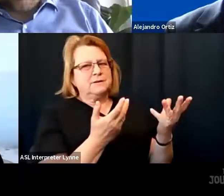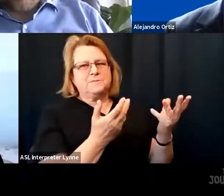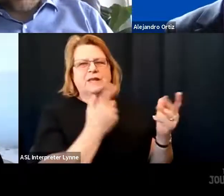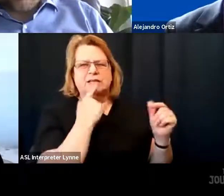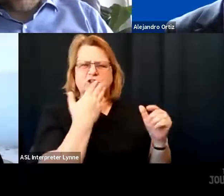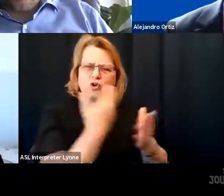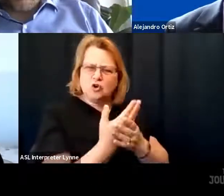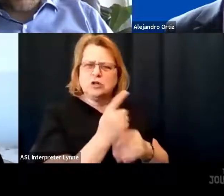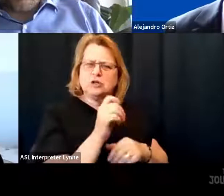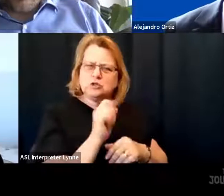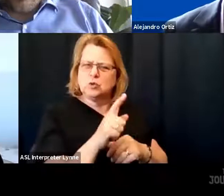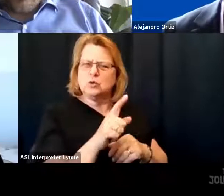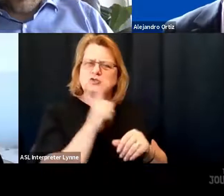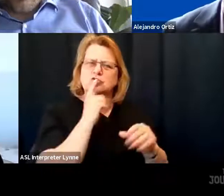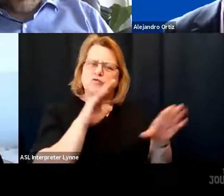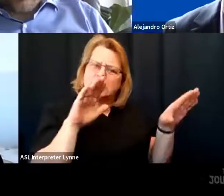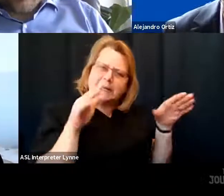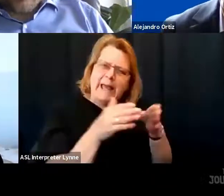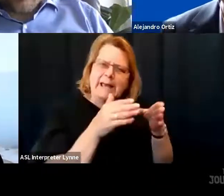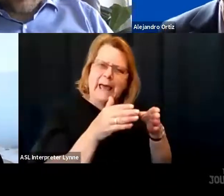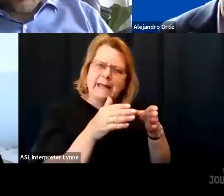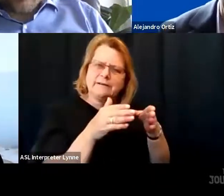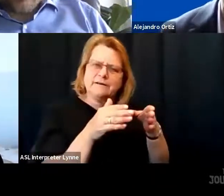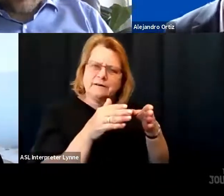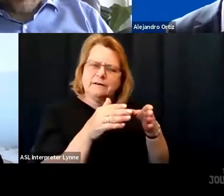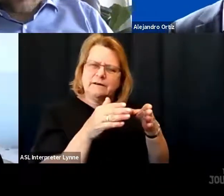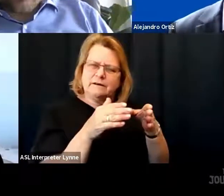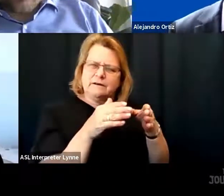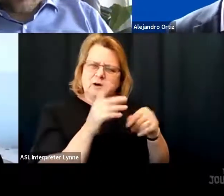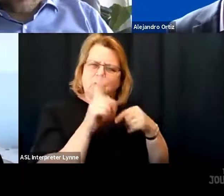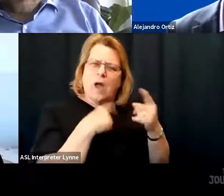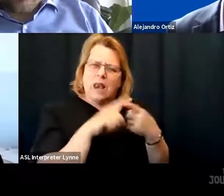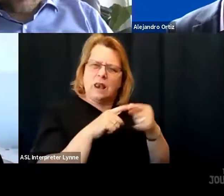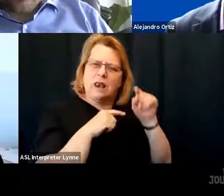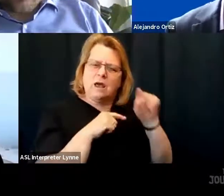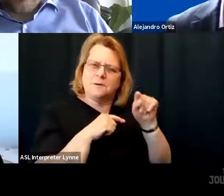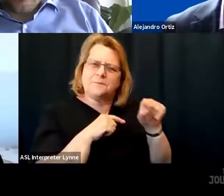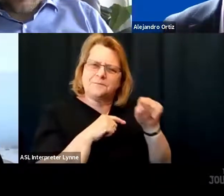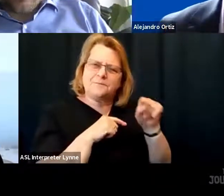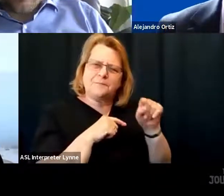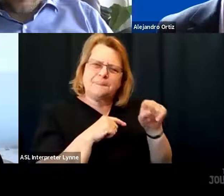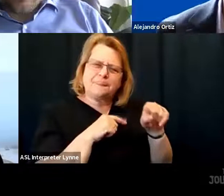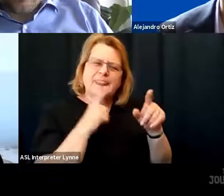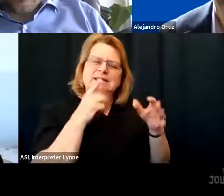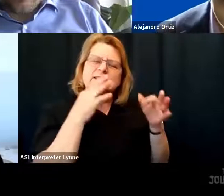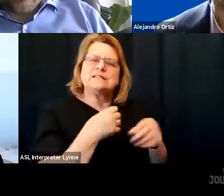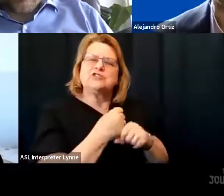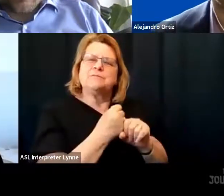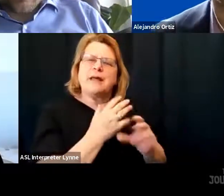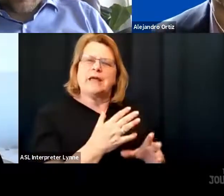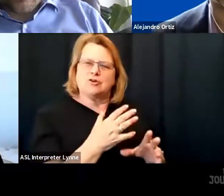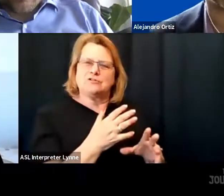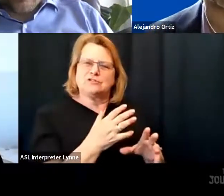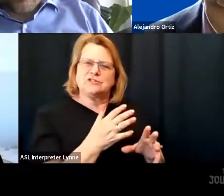tool to get at, or, you know, instances where decision makers aren't